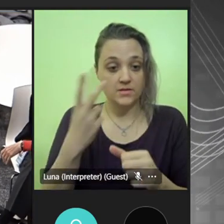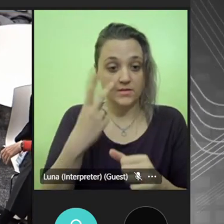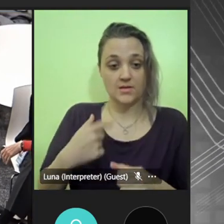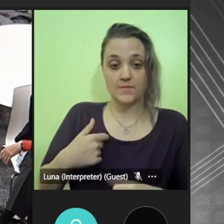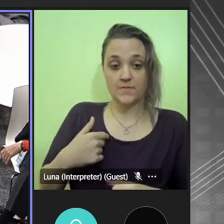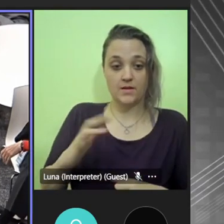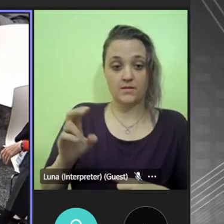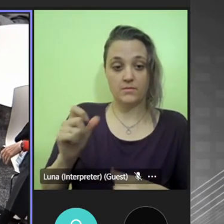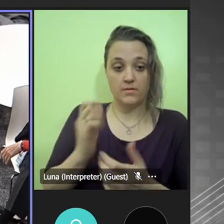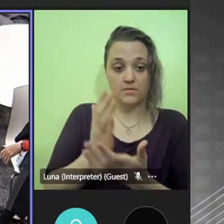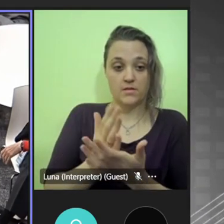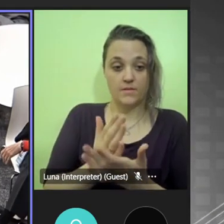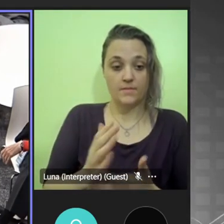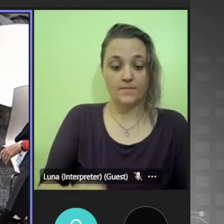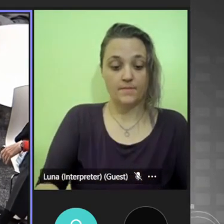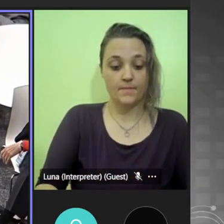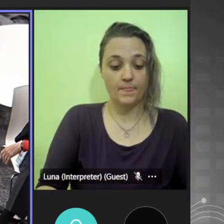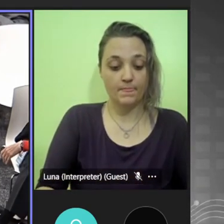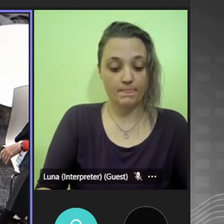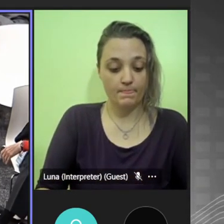they're gonna keep on going to see me at the bus stop.